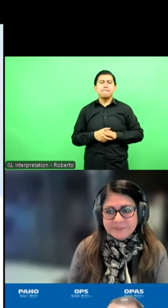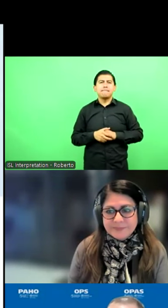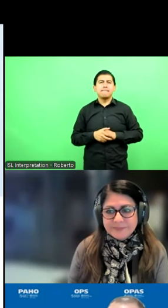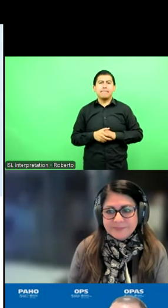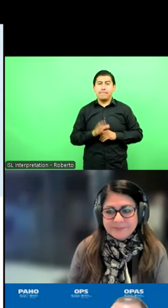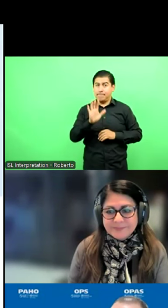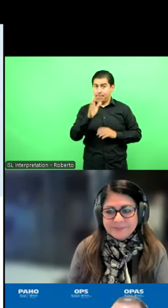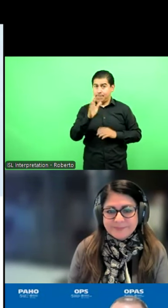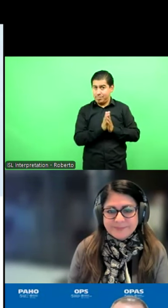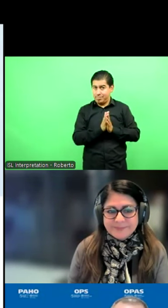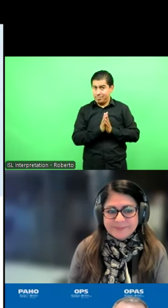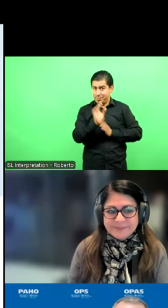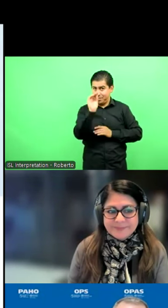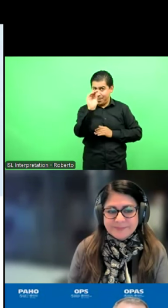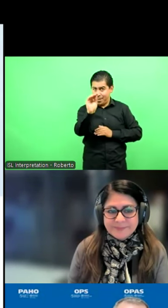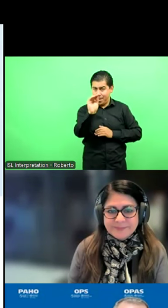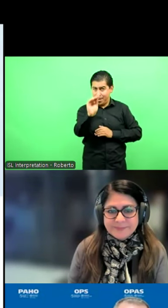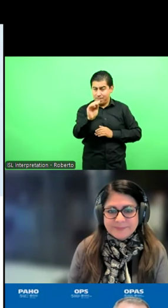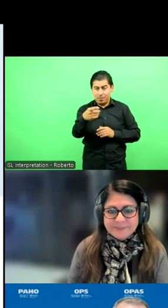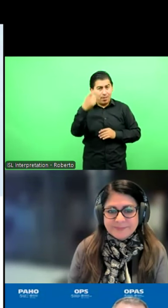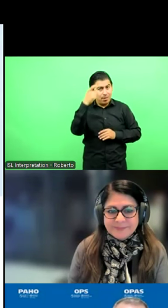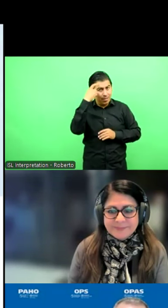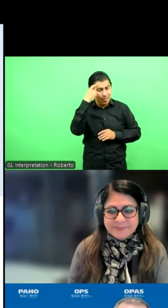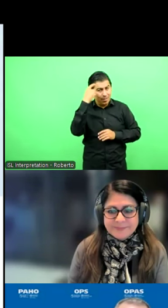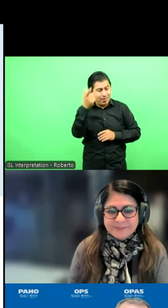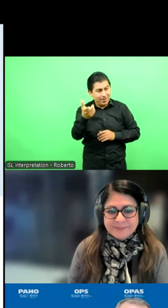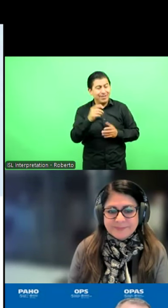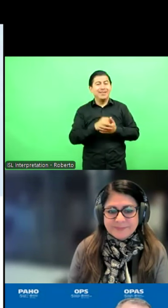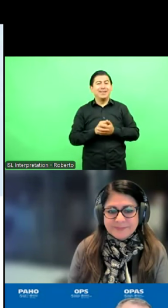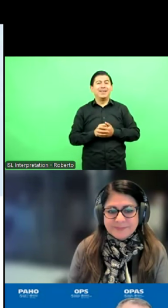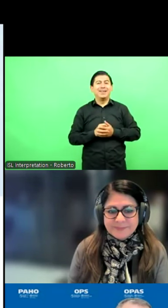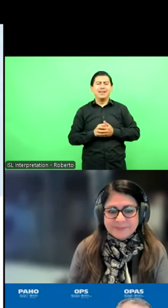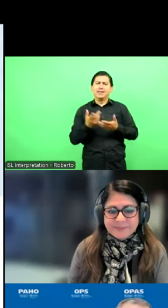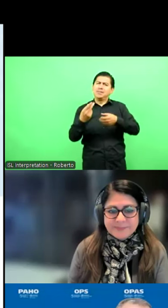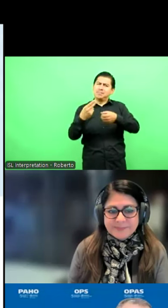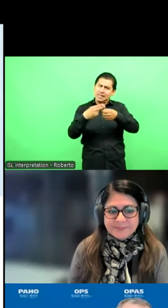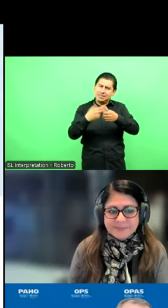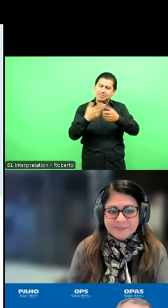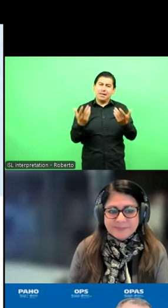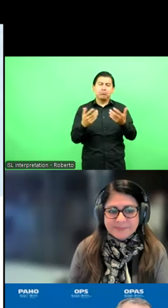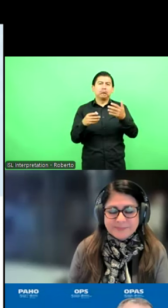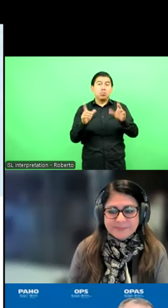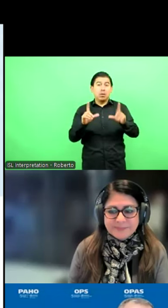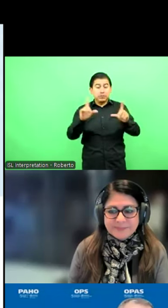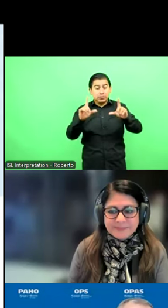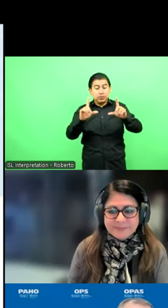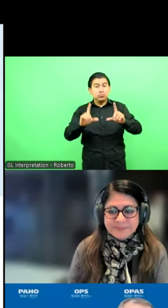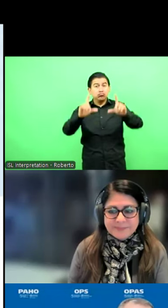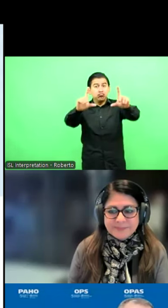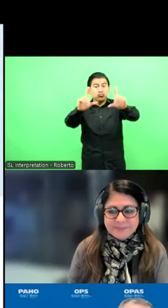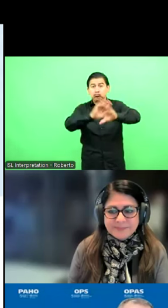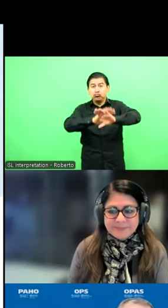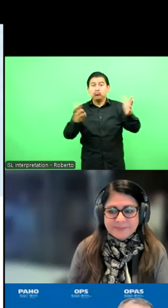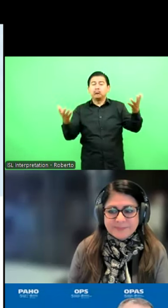to the 3 sessions of the training and respond to the post-training evaluation to receive your